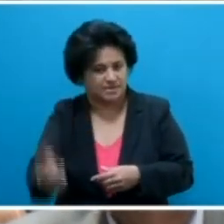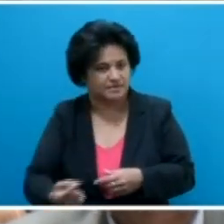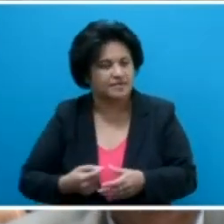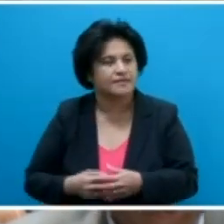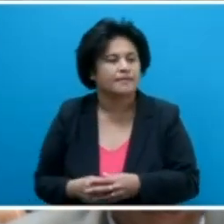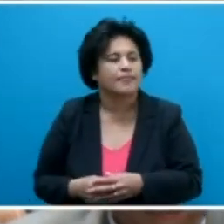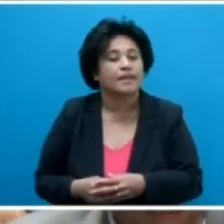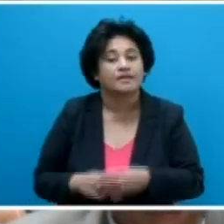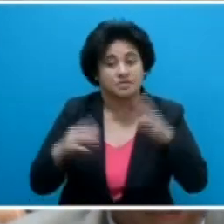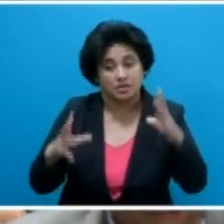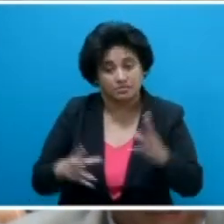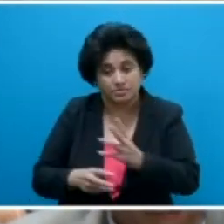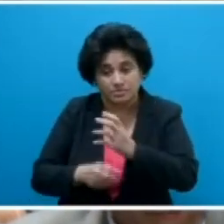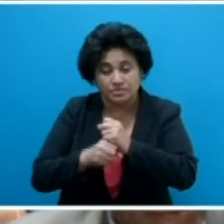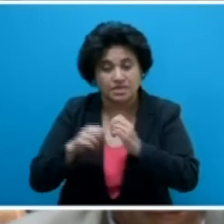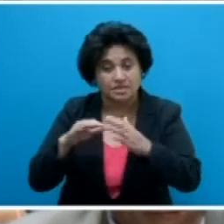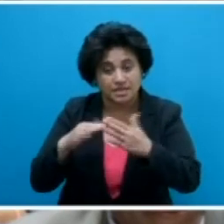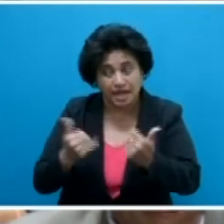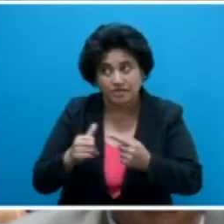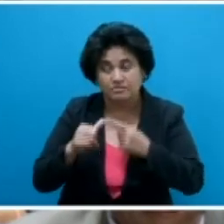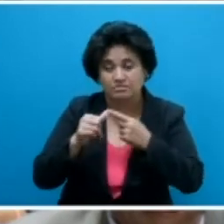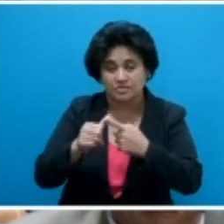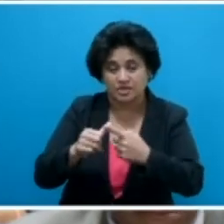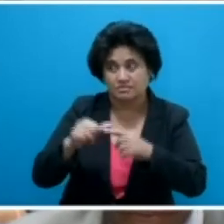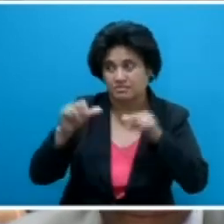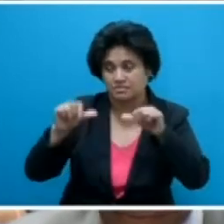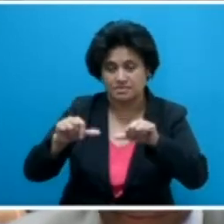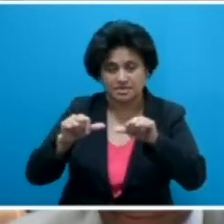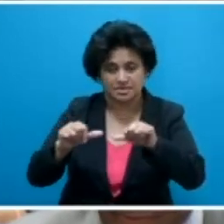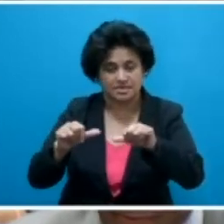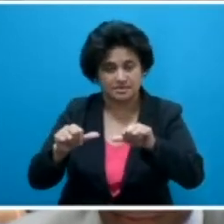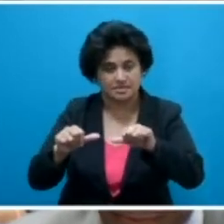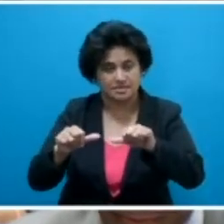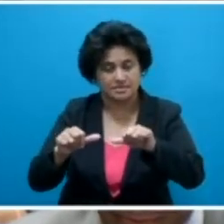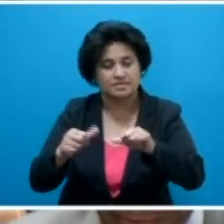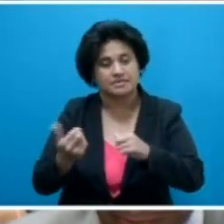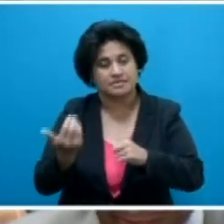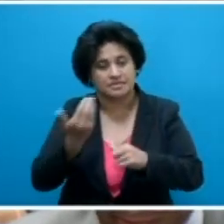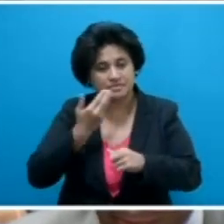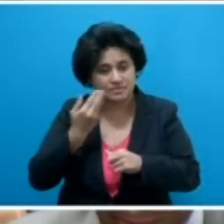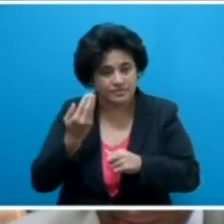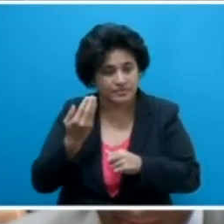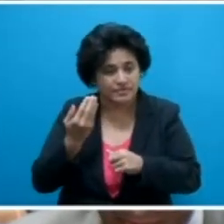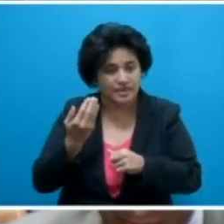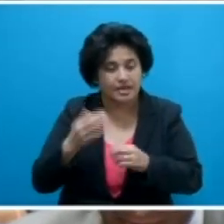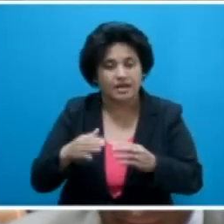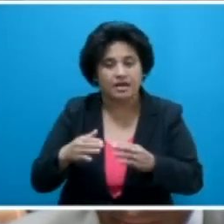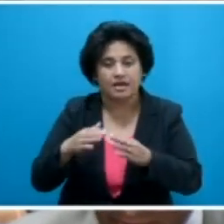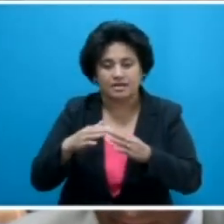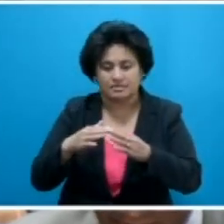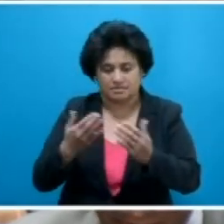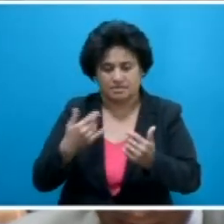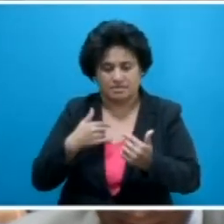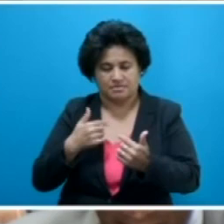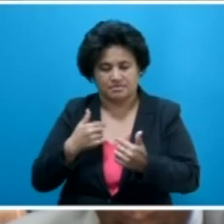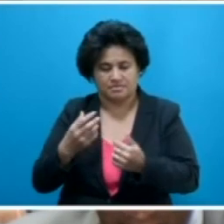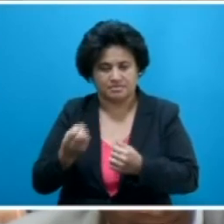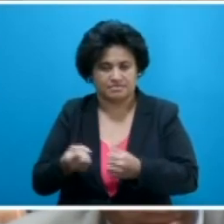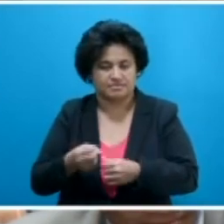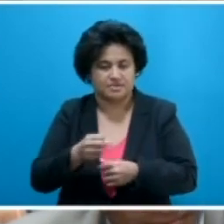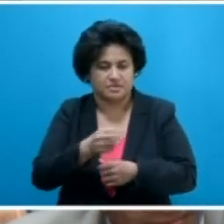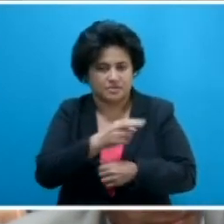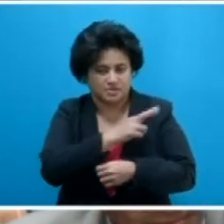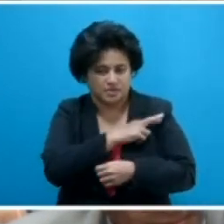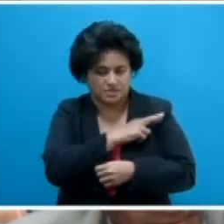Speaker said, in response to His Excellency the President's befitting address, I now take responsibility on behalf of the Fiji